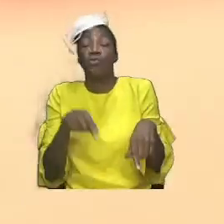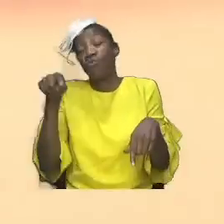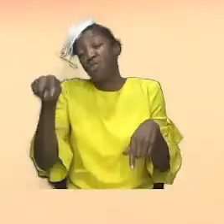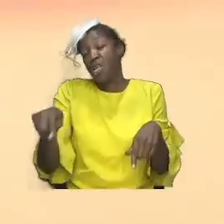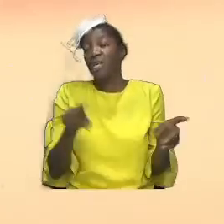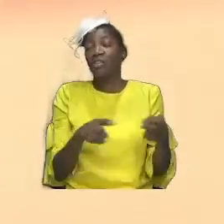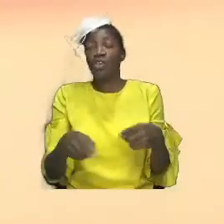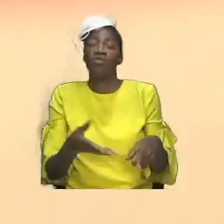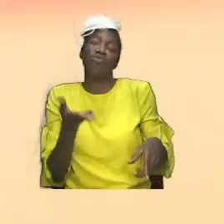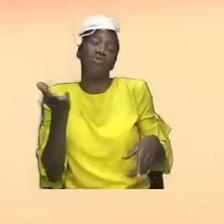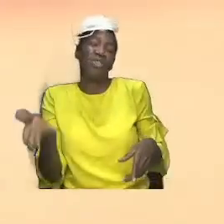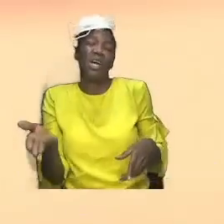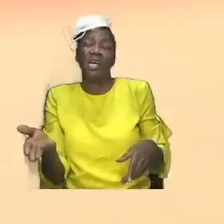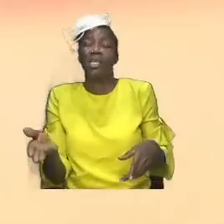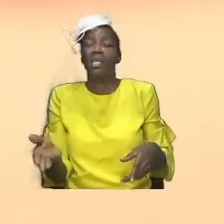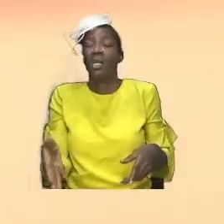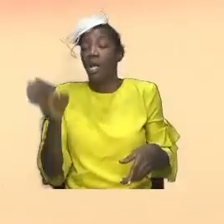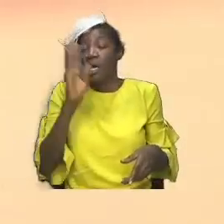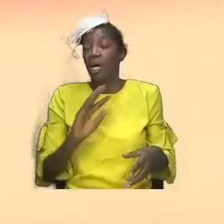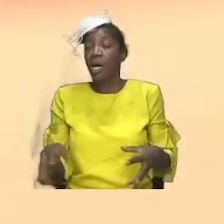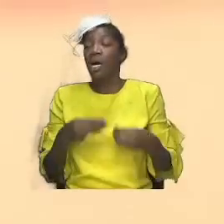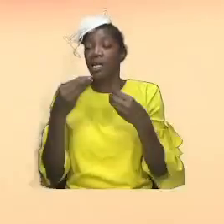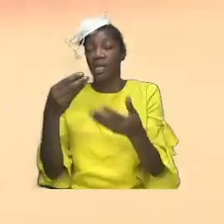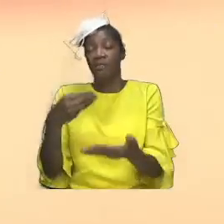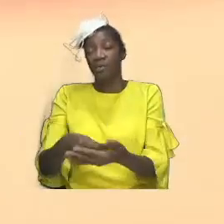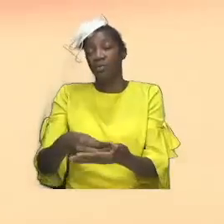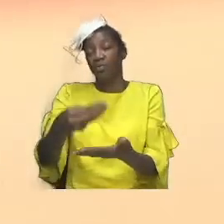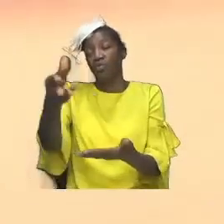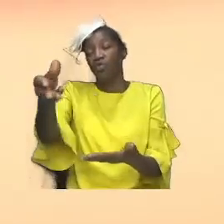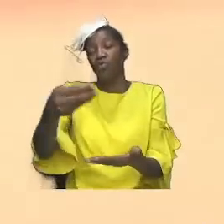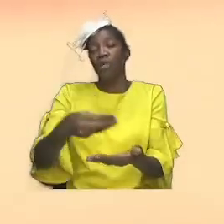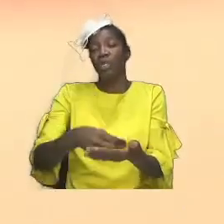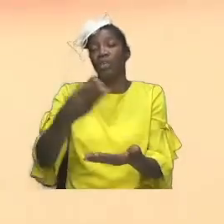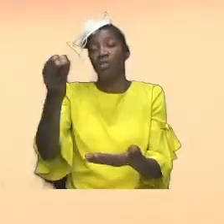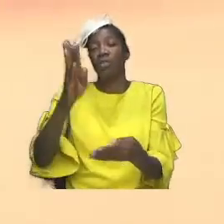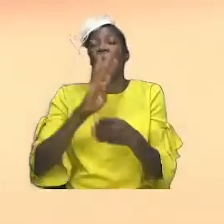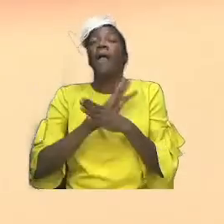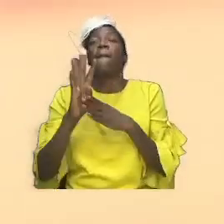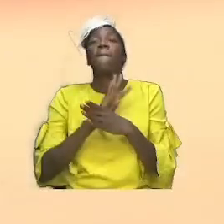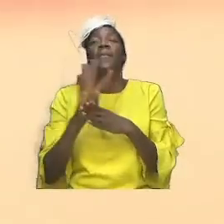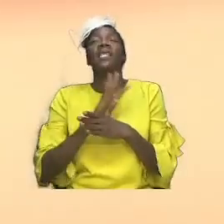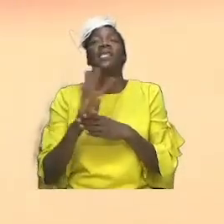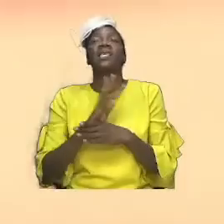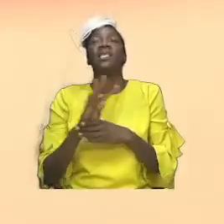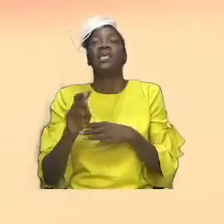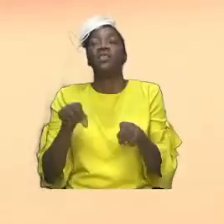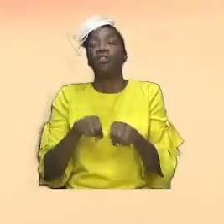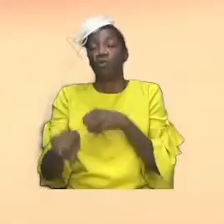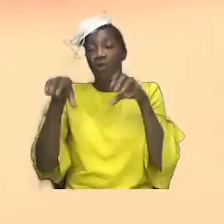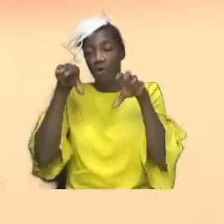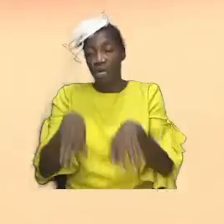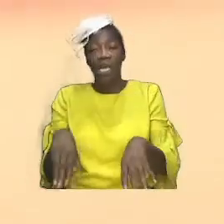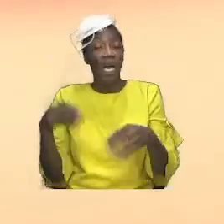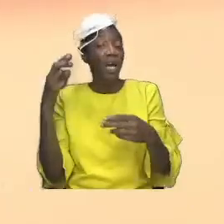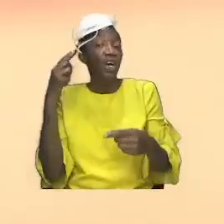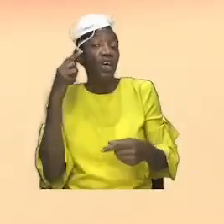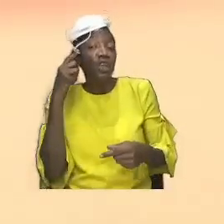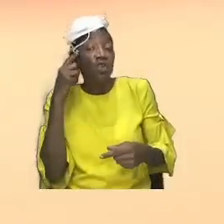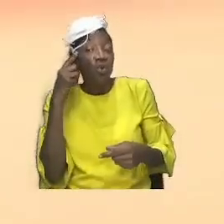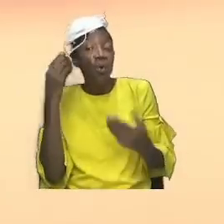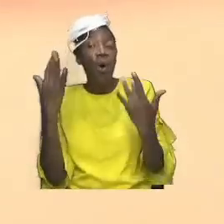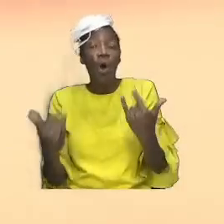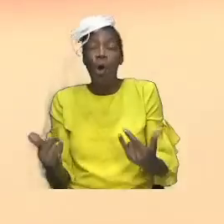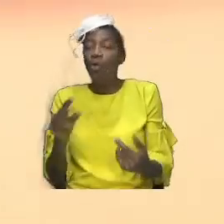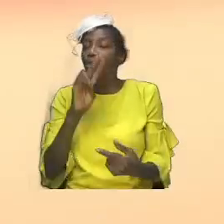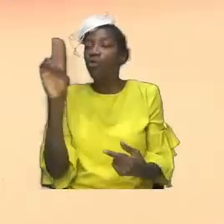He has given us treasures, funds, businesses, so that we can know how to use these things